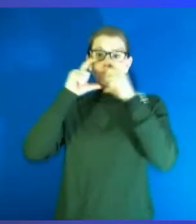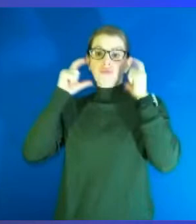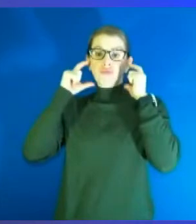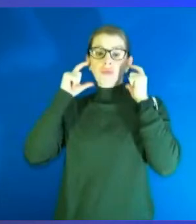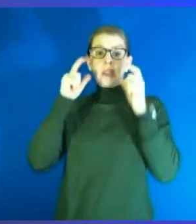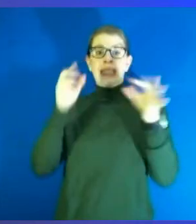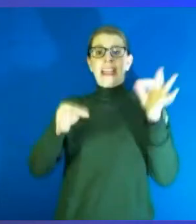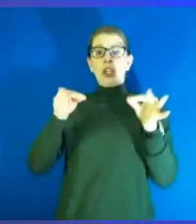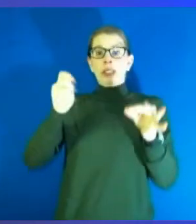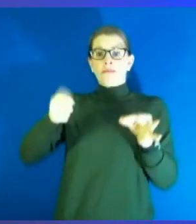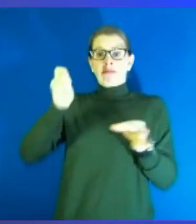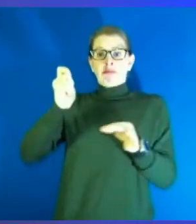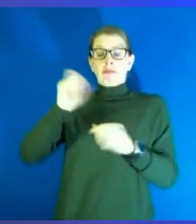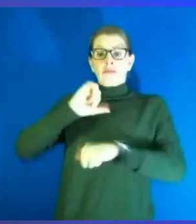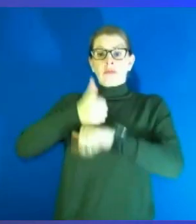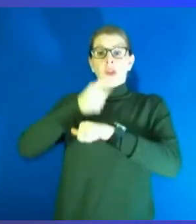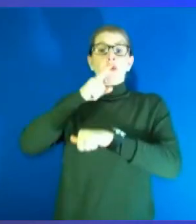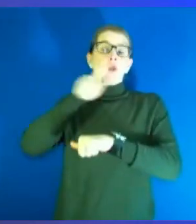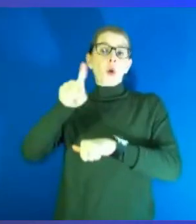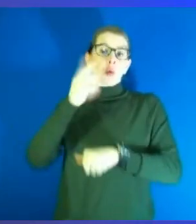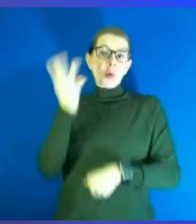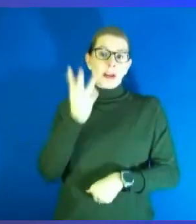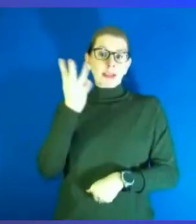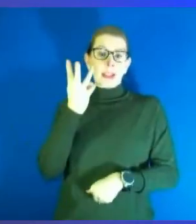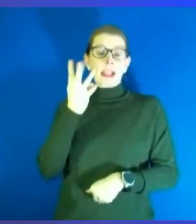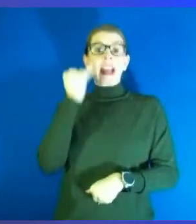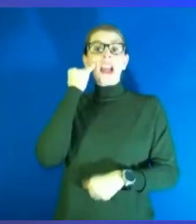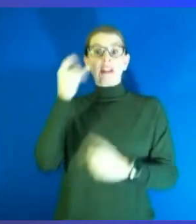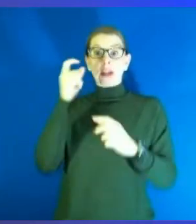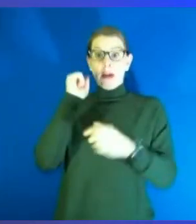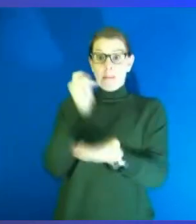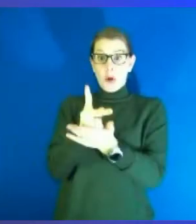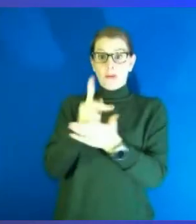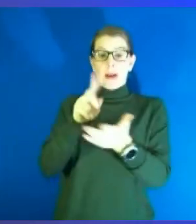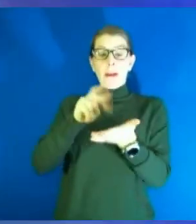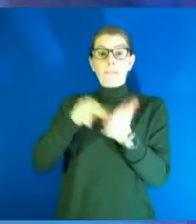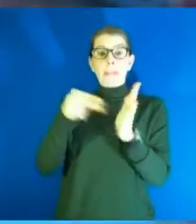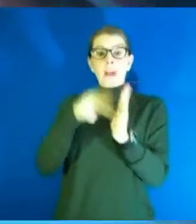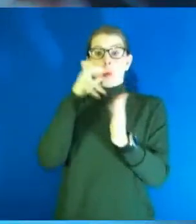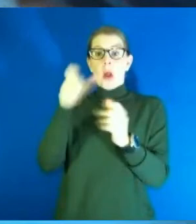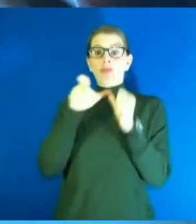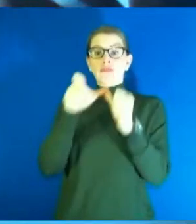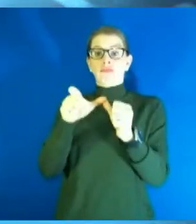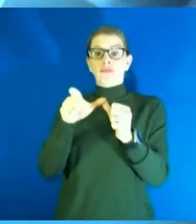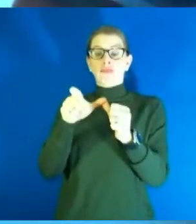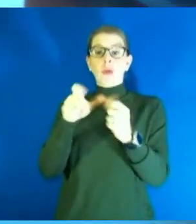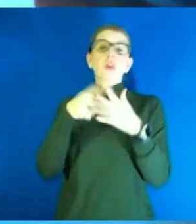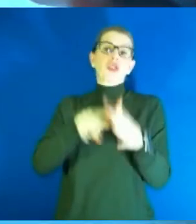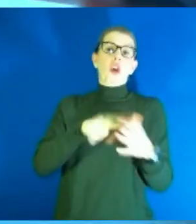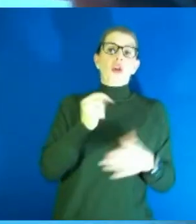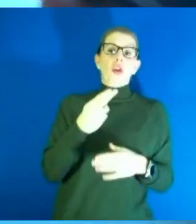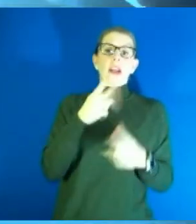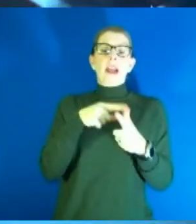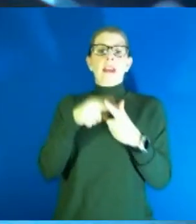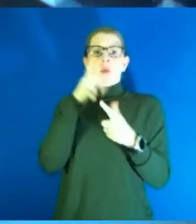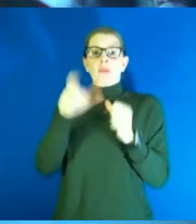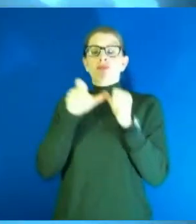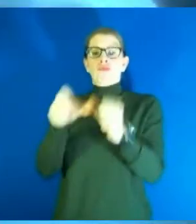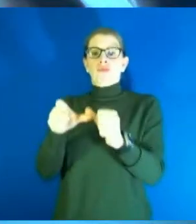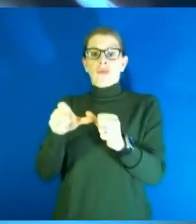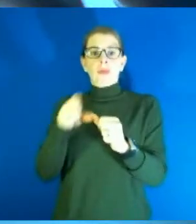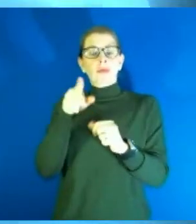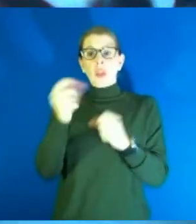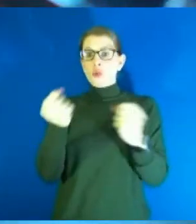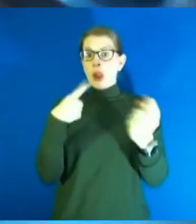If approved, the mask order would begin Thursday and run through March 9th. So please make sure you get your questions sent into us on YouTube